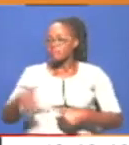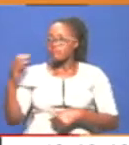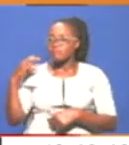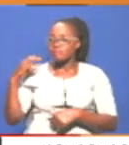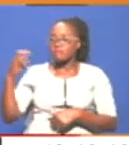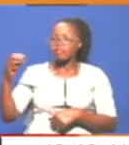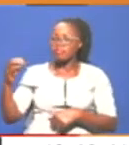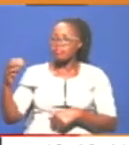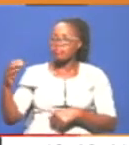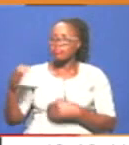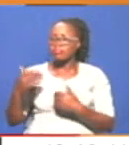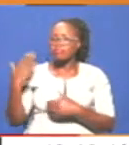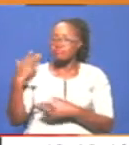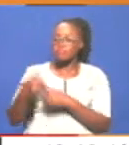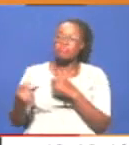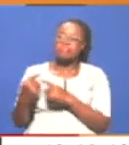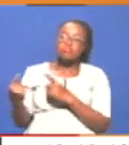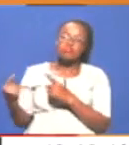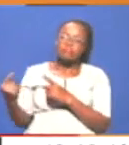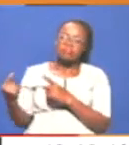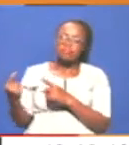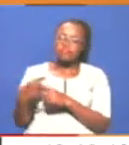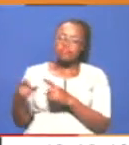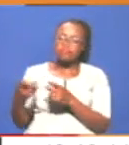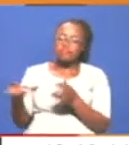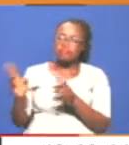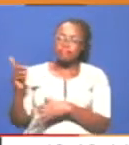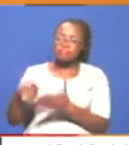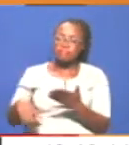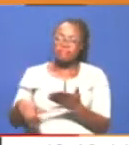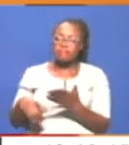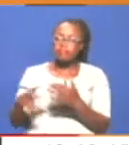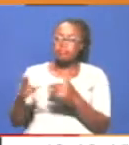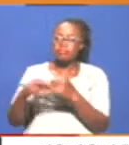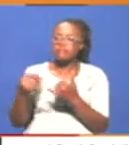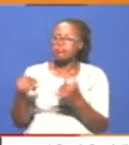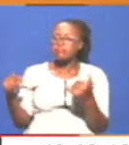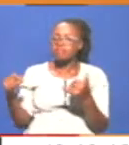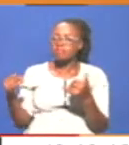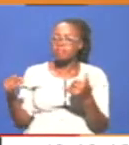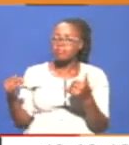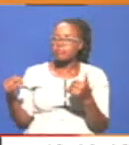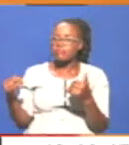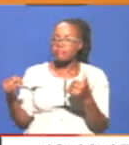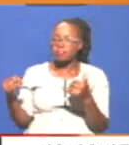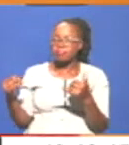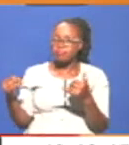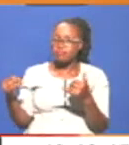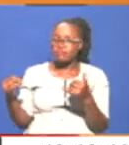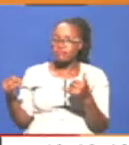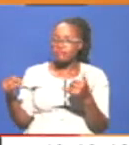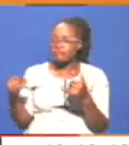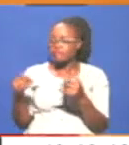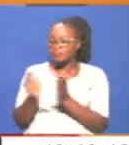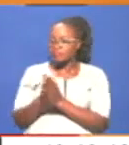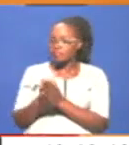supposed to actually be held last year. Yes. And what happened was that we went to an online version. And so with that online